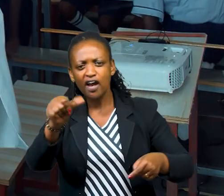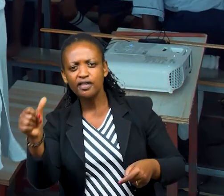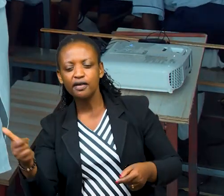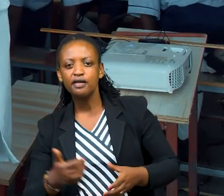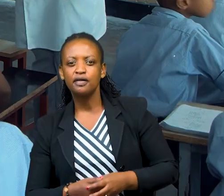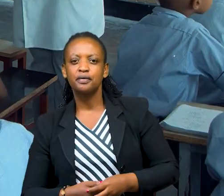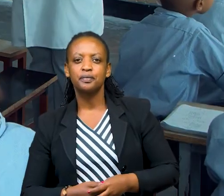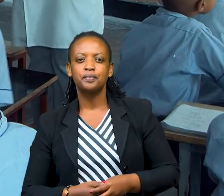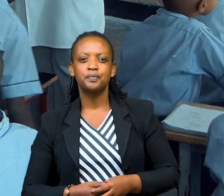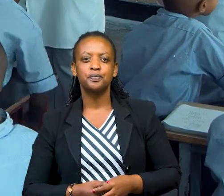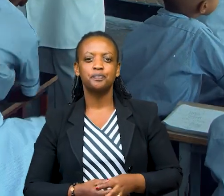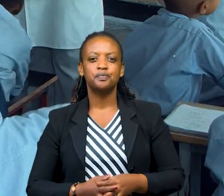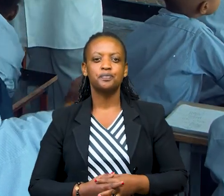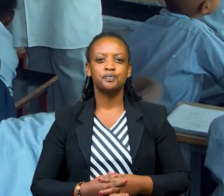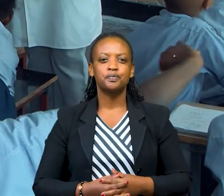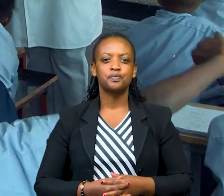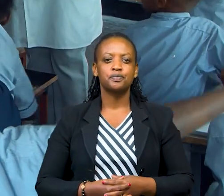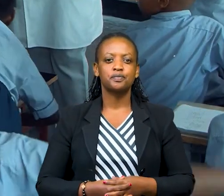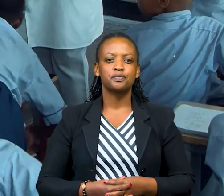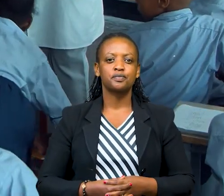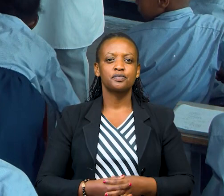blackboard. Yes, please.